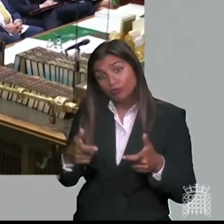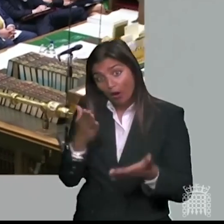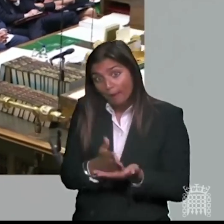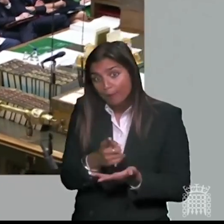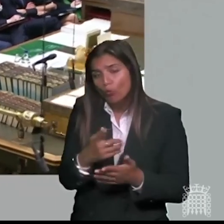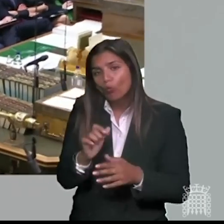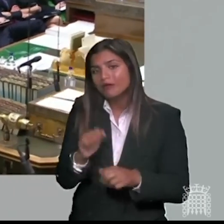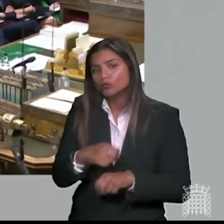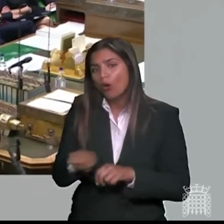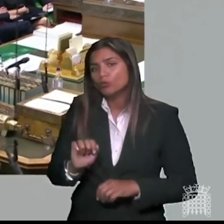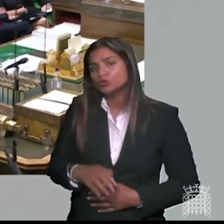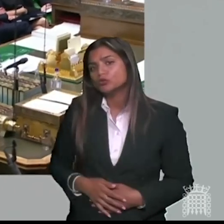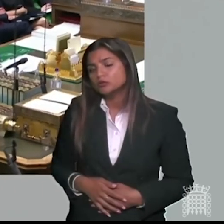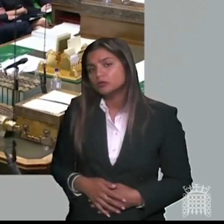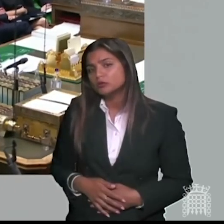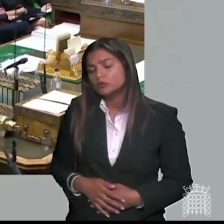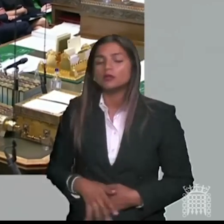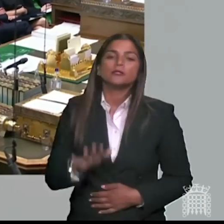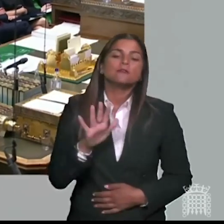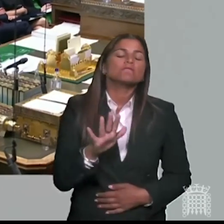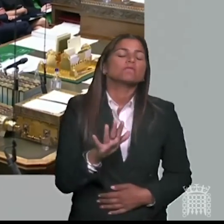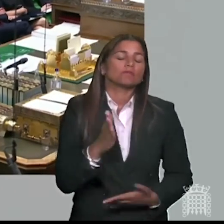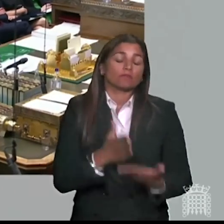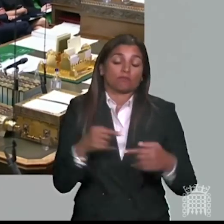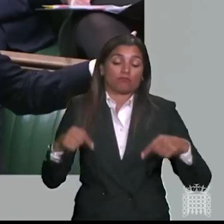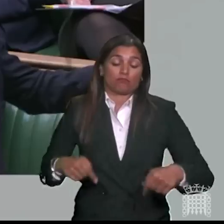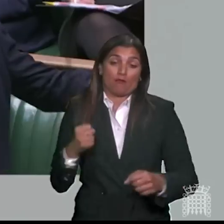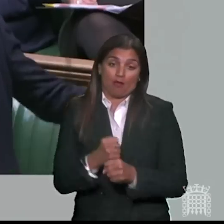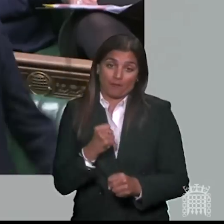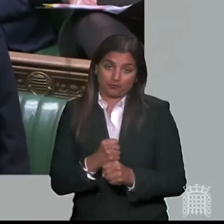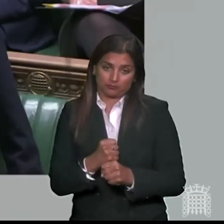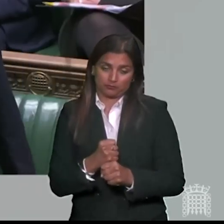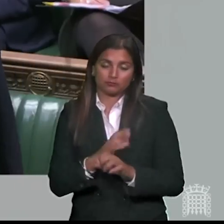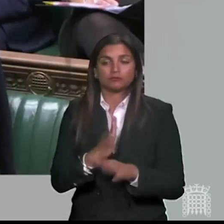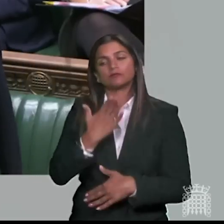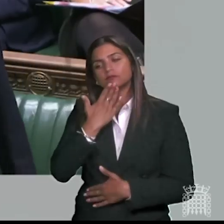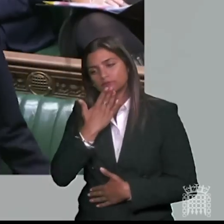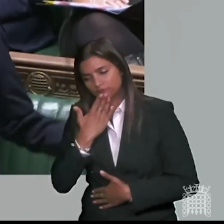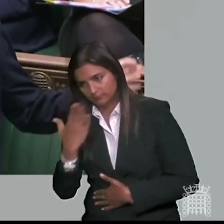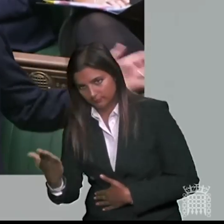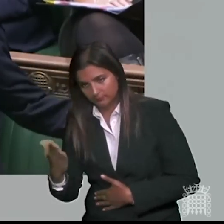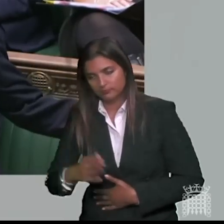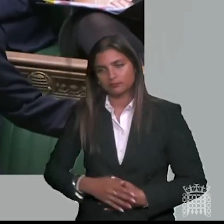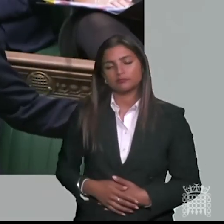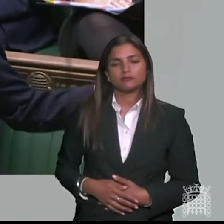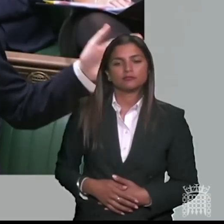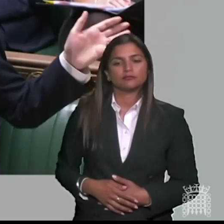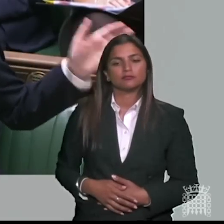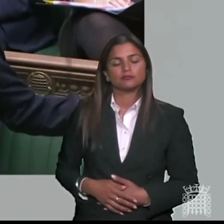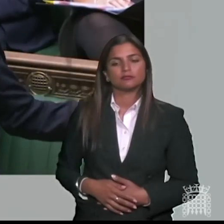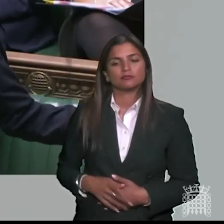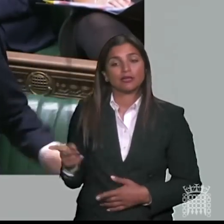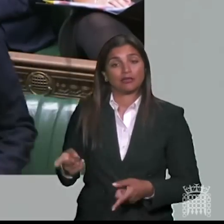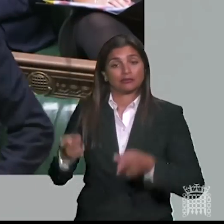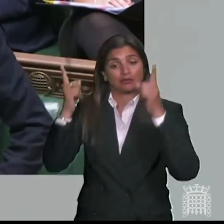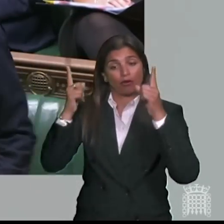Definitely. Well, it's actually the case that under this government, and thanks to my right honourable friend, the Secretary of State for